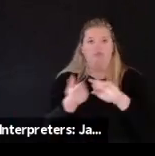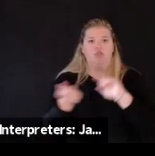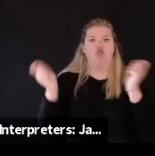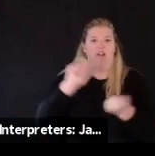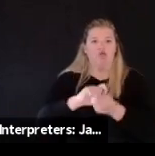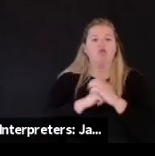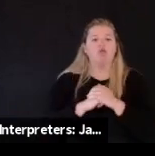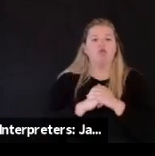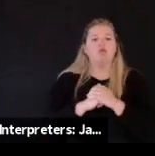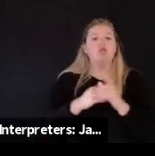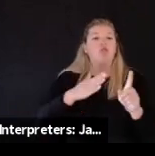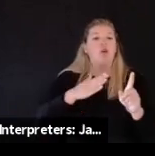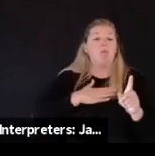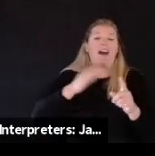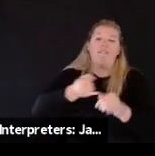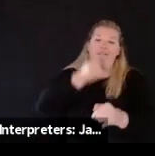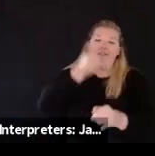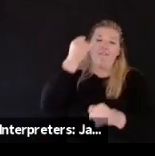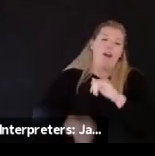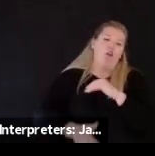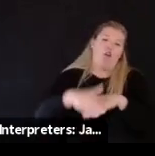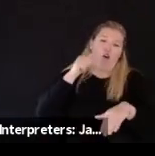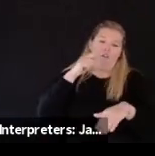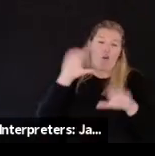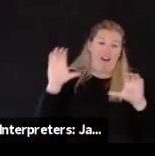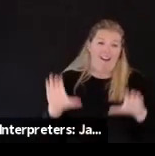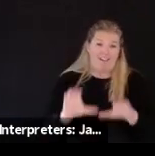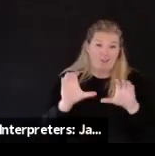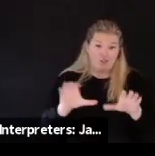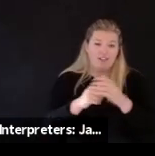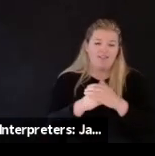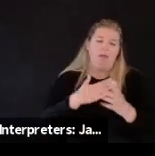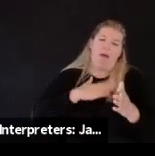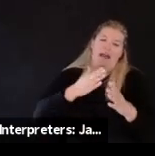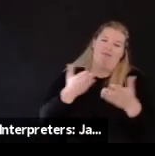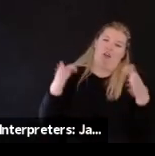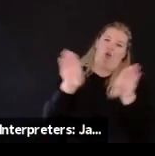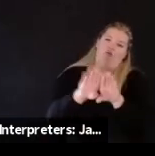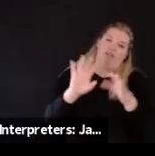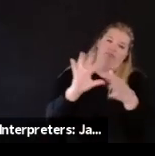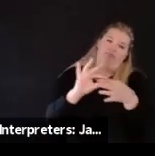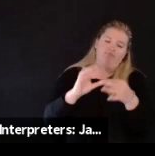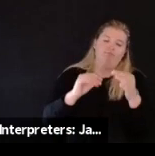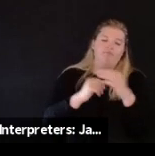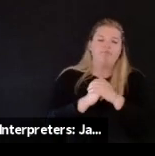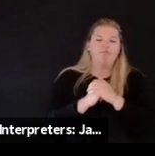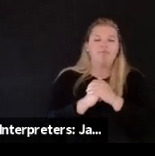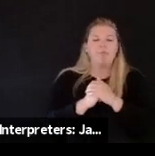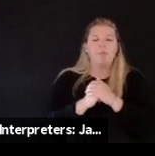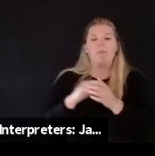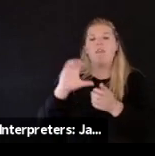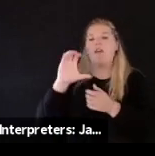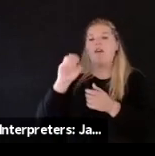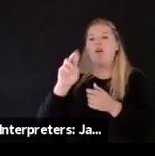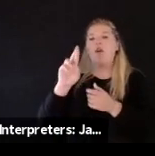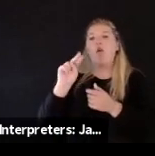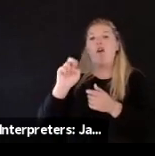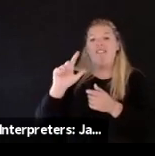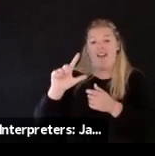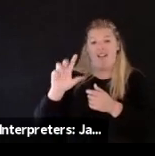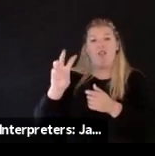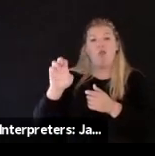final call to action and really my closing remarks, in the words of Cornel West, let